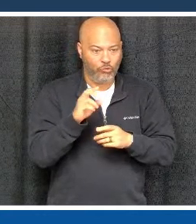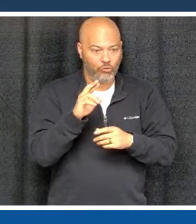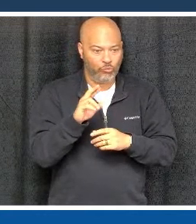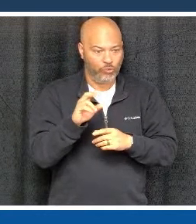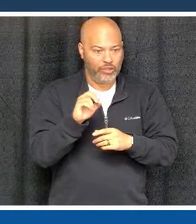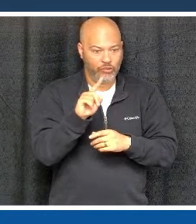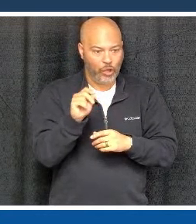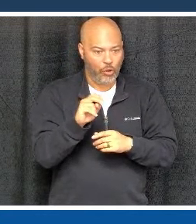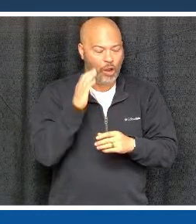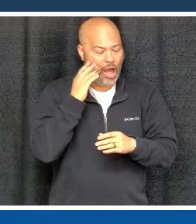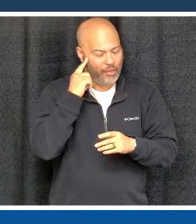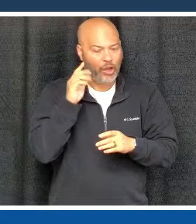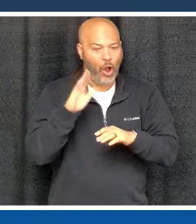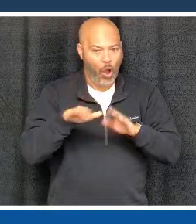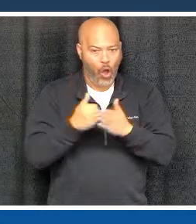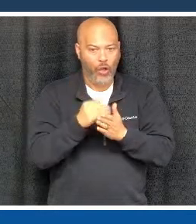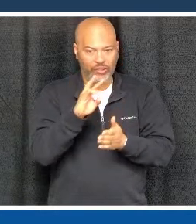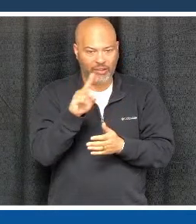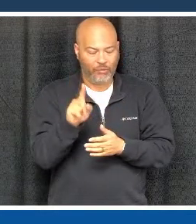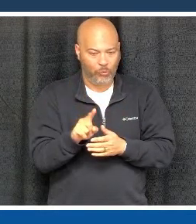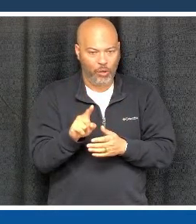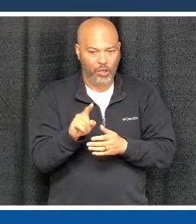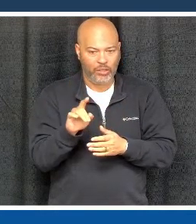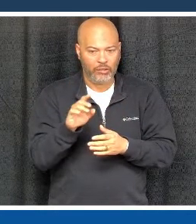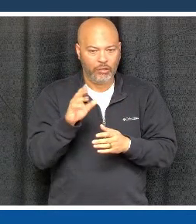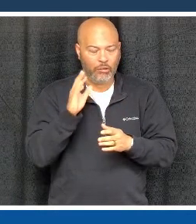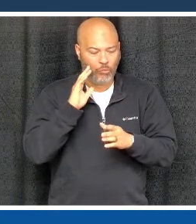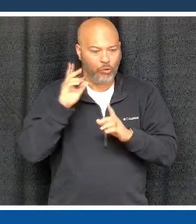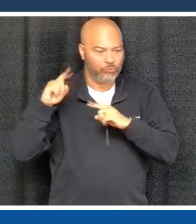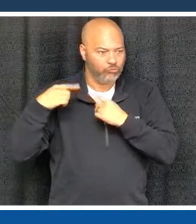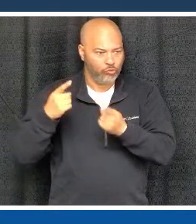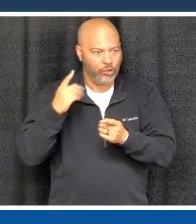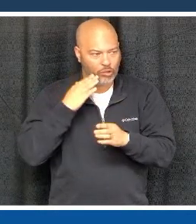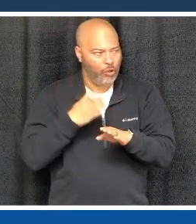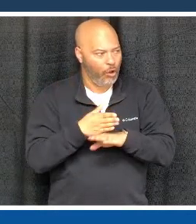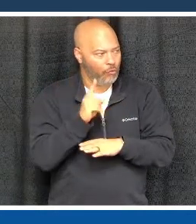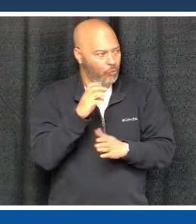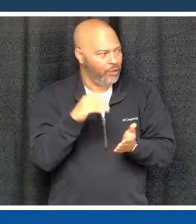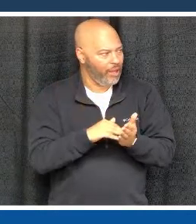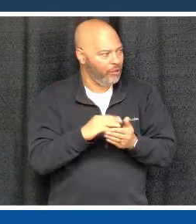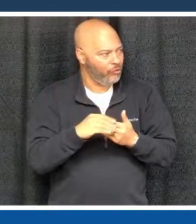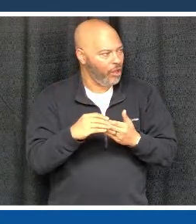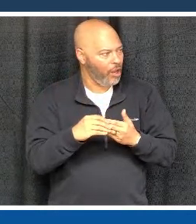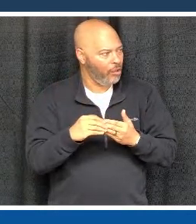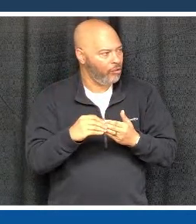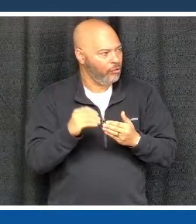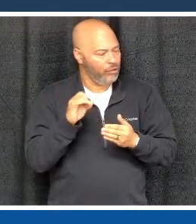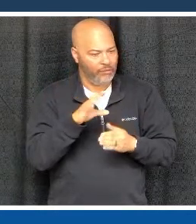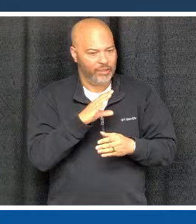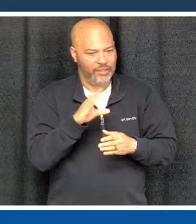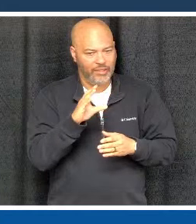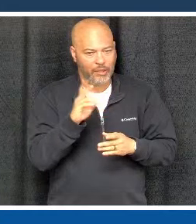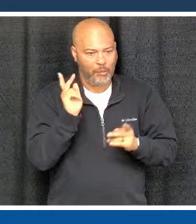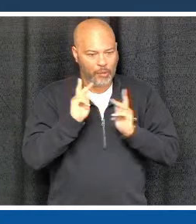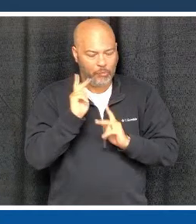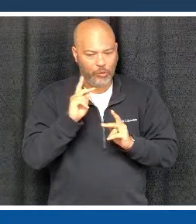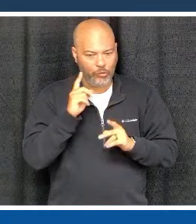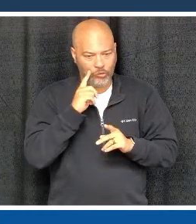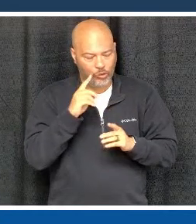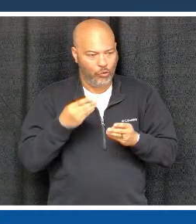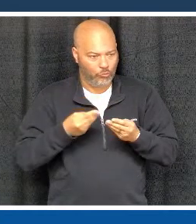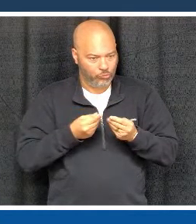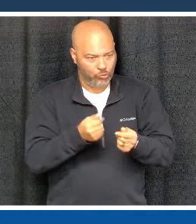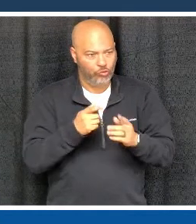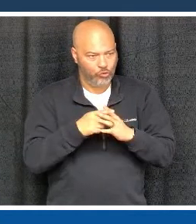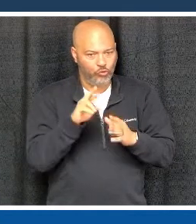assuming all 71 lots rezoned over the course of history, it saves over $100,000 of the citizens' money to go through the